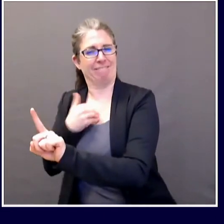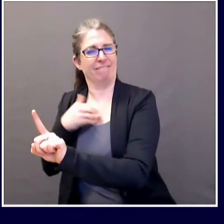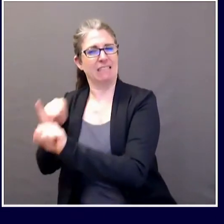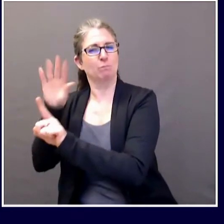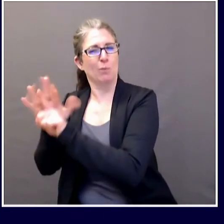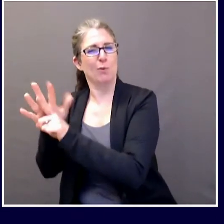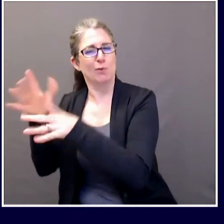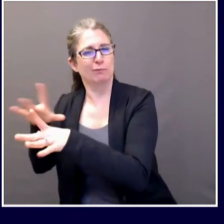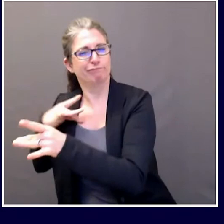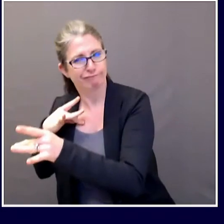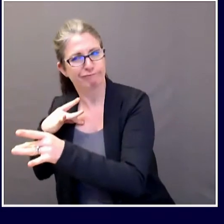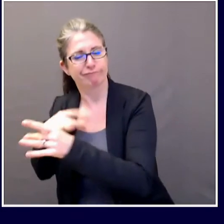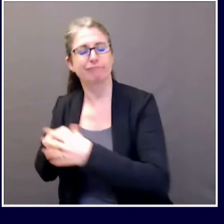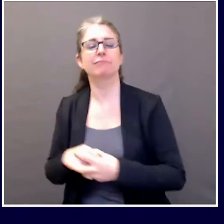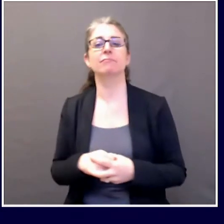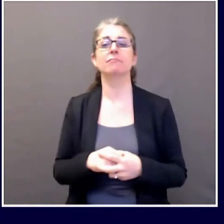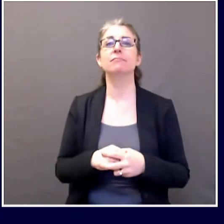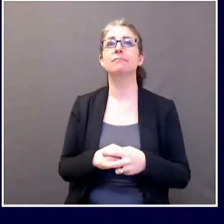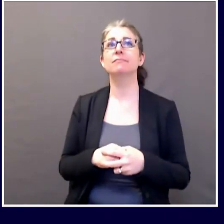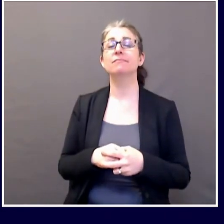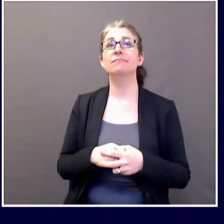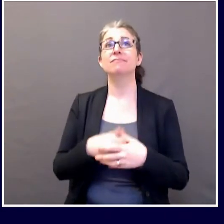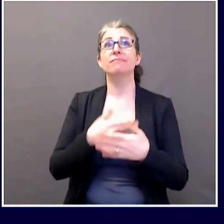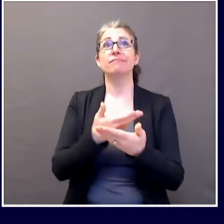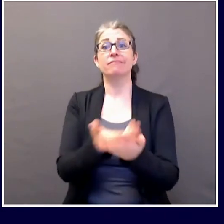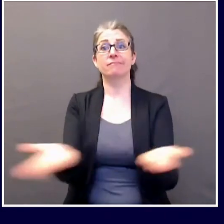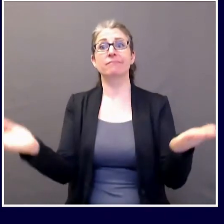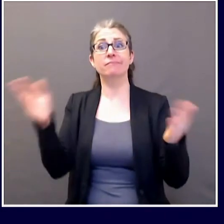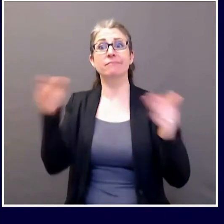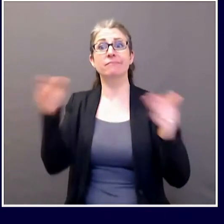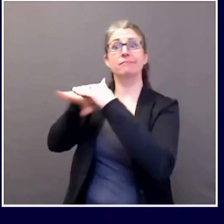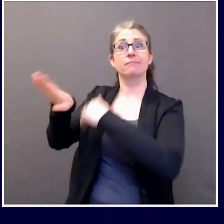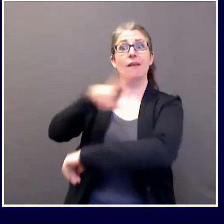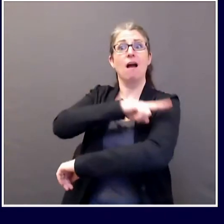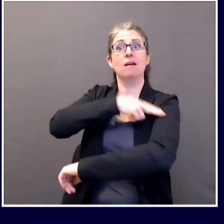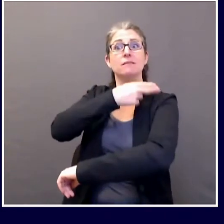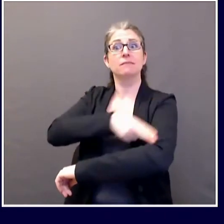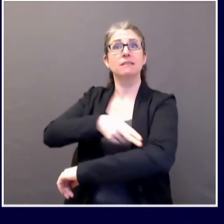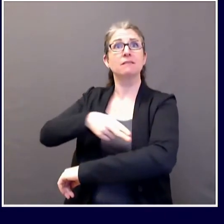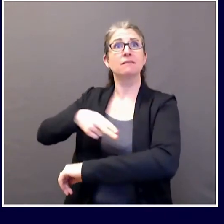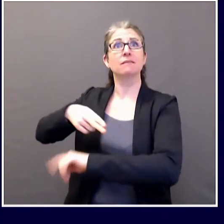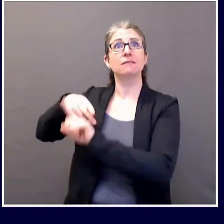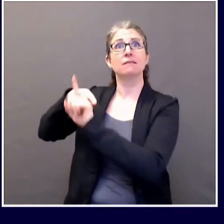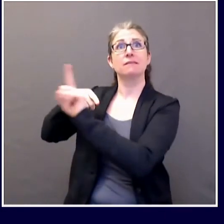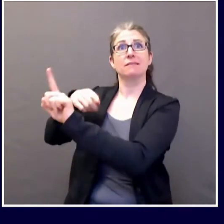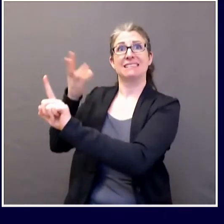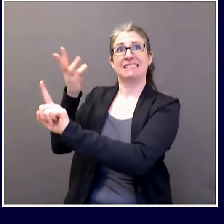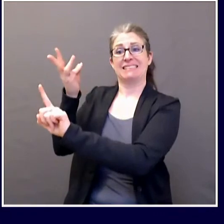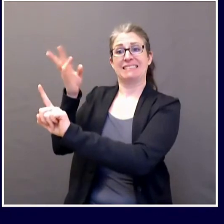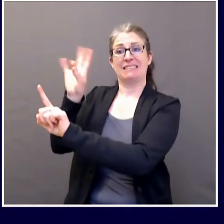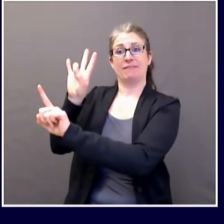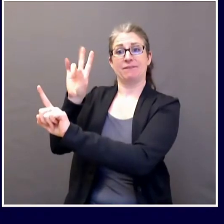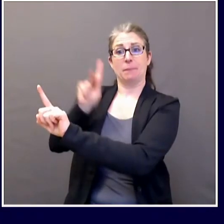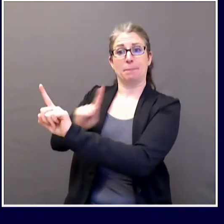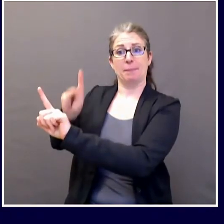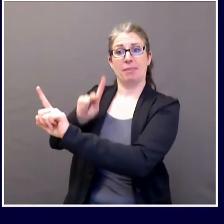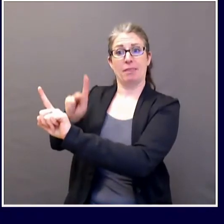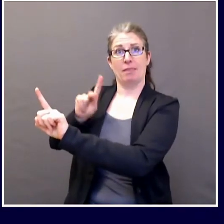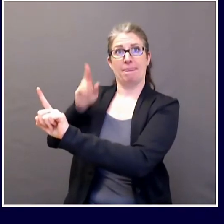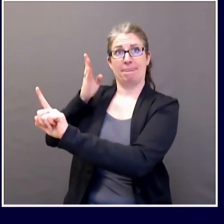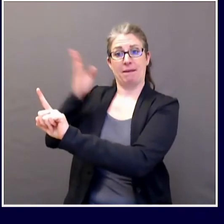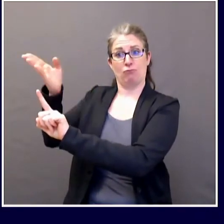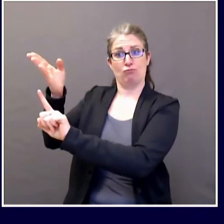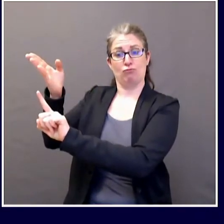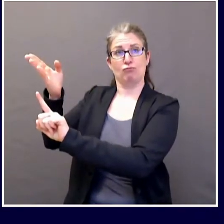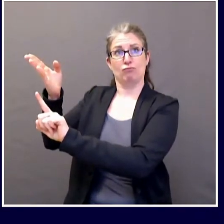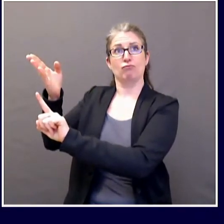1,511 people have been hospitalized, and right now in Maine, there are 67 people who are in the hospital. 25 of them